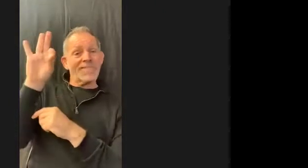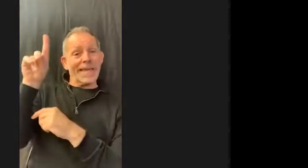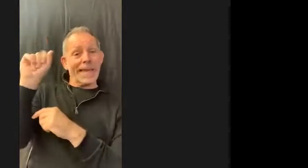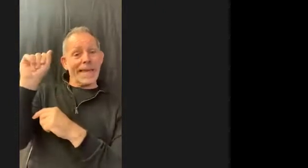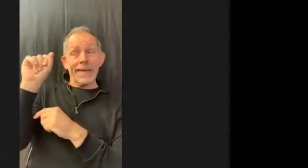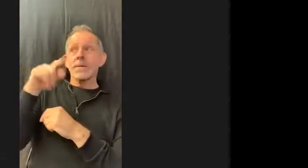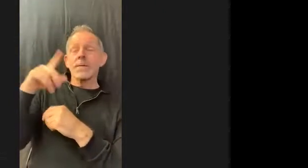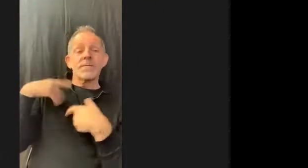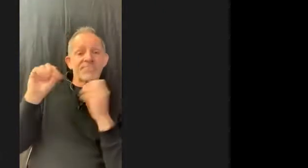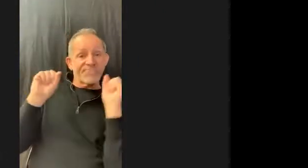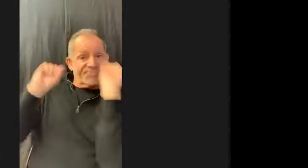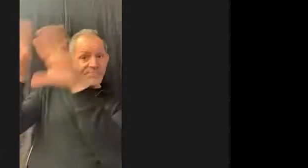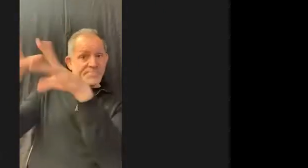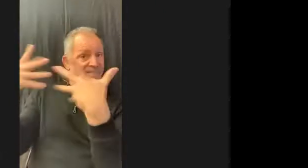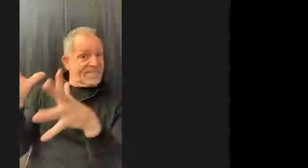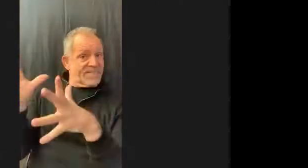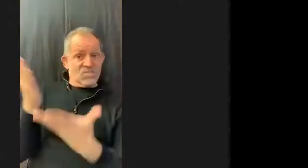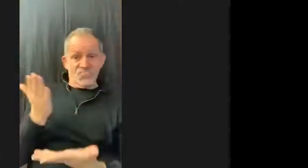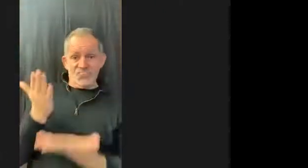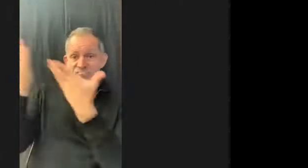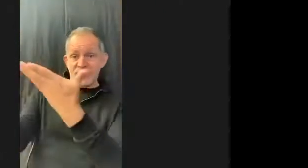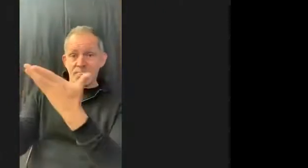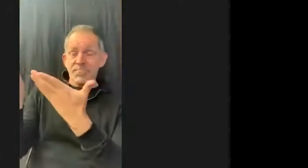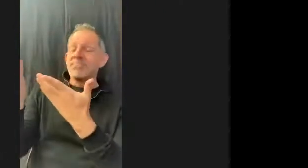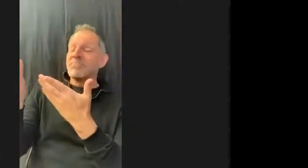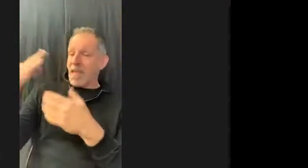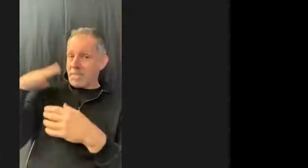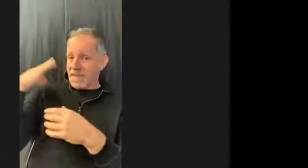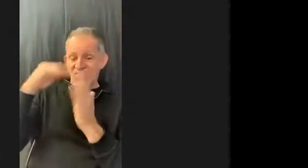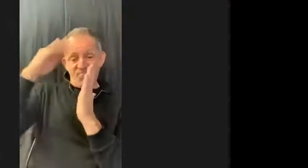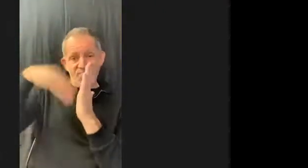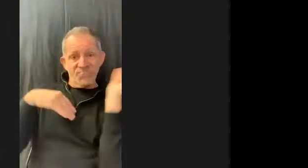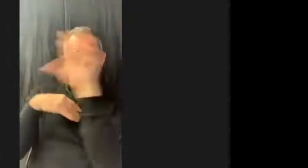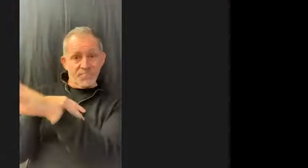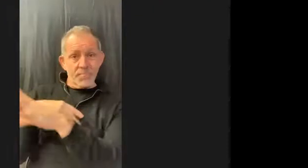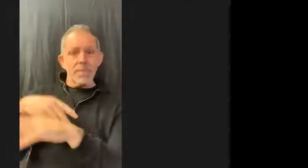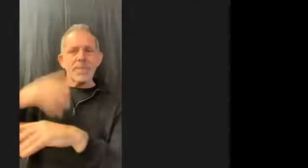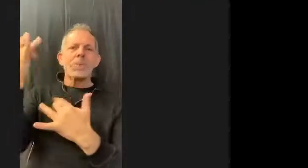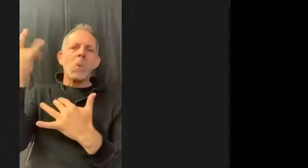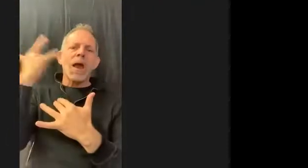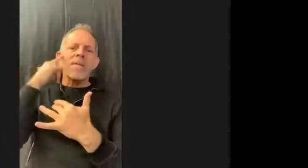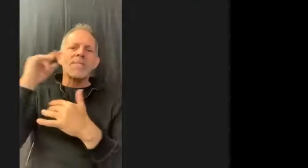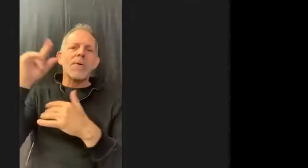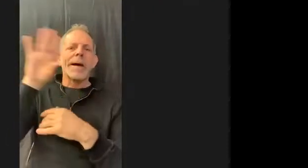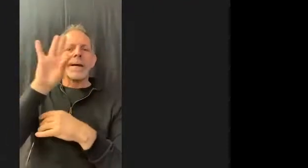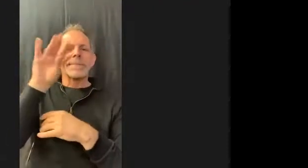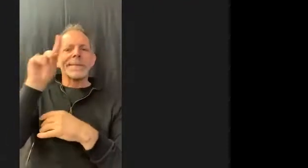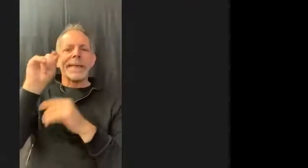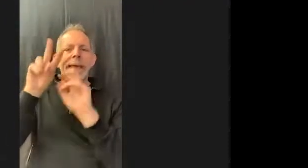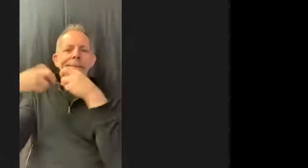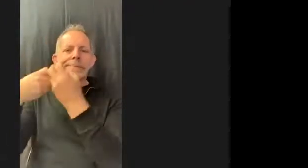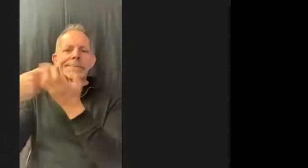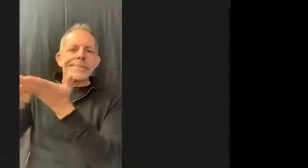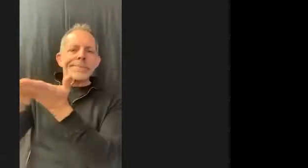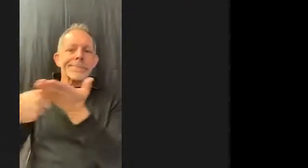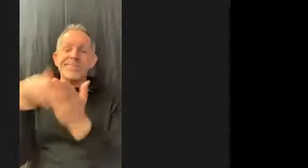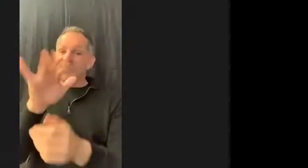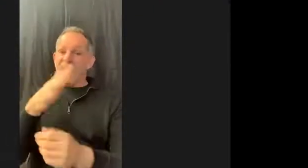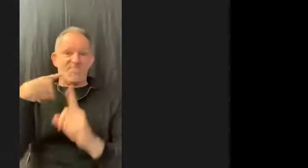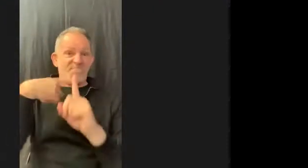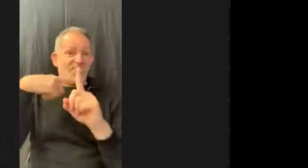other regulatory bodies worldwide. Overall, this is good news of progress on the therapeutics